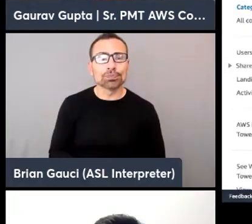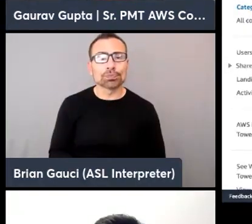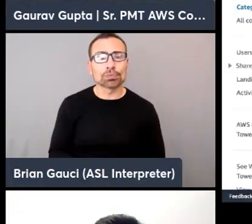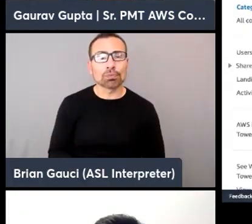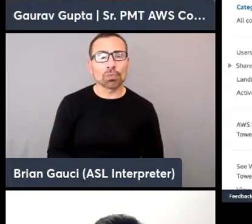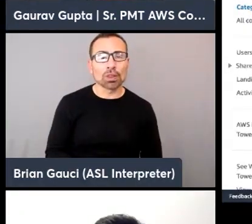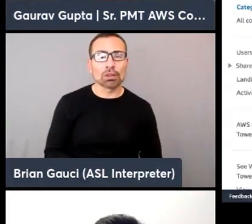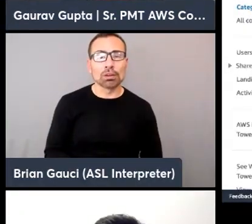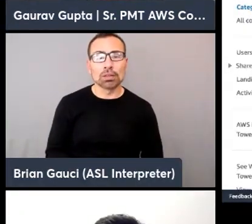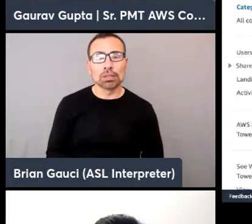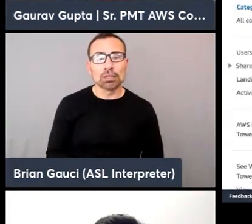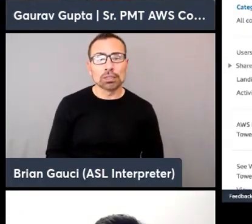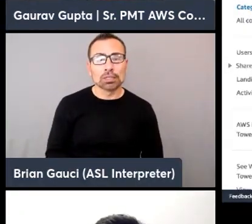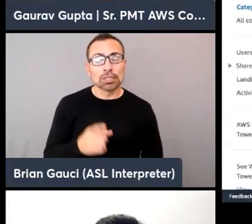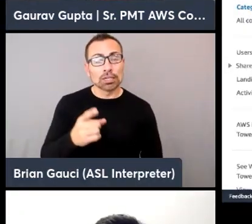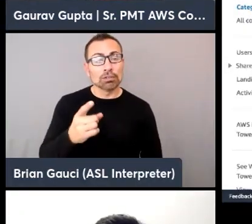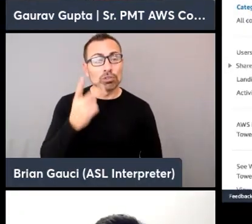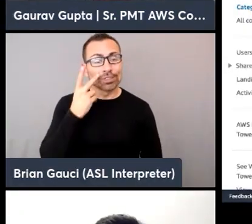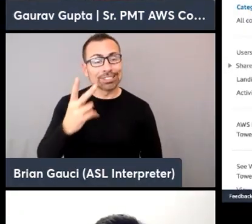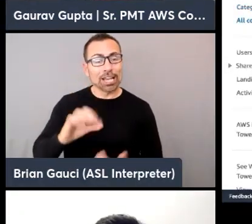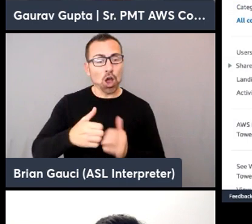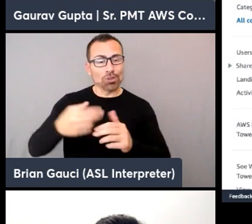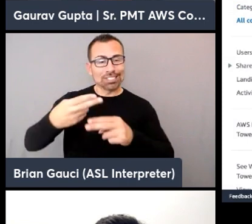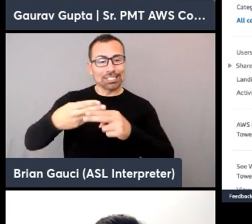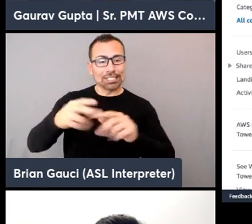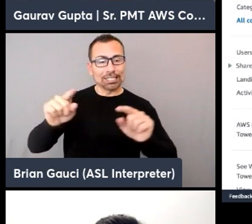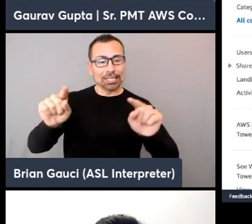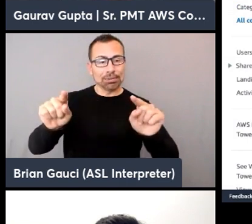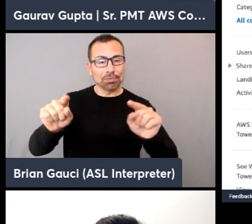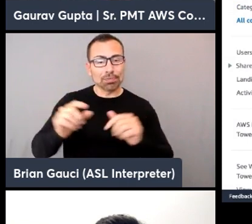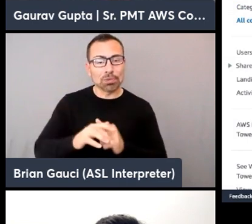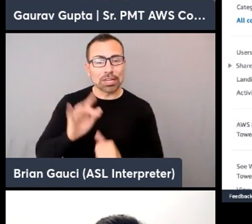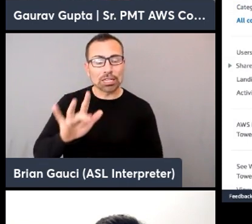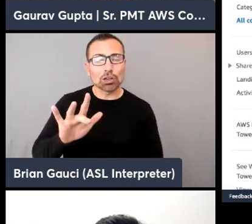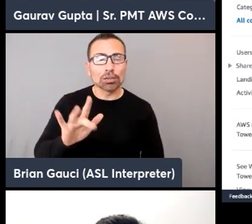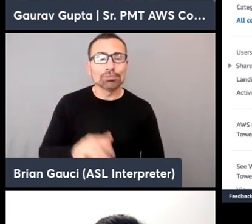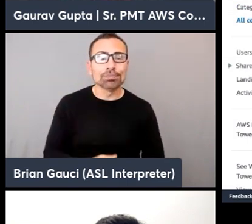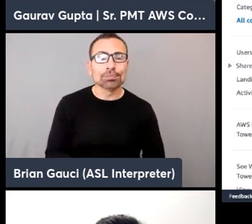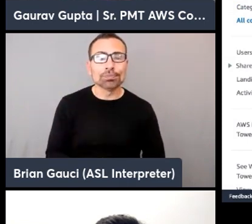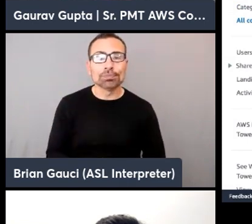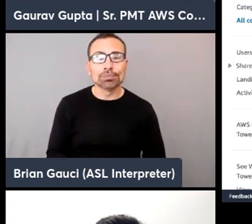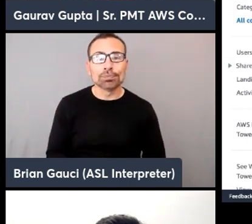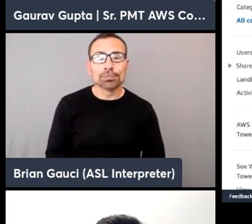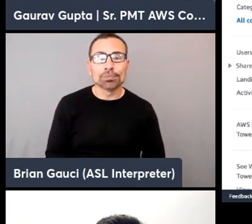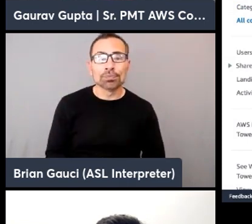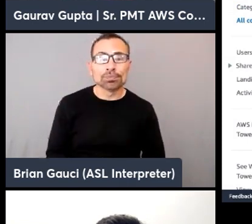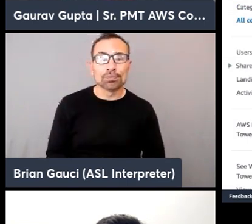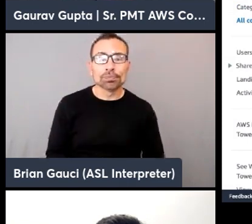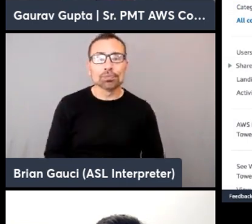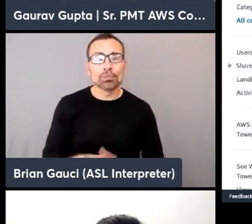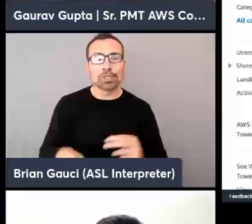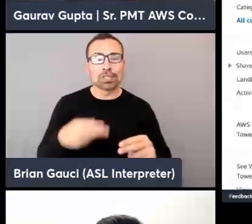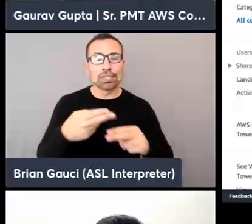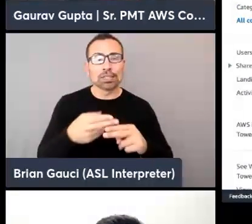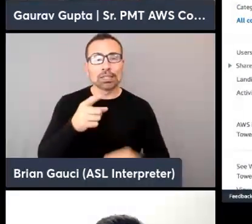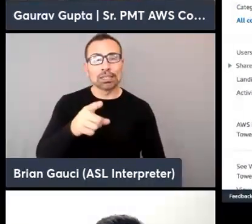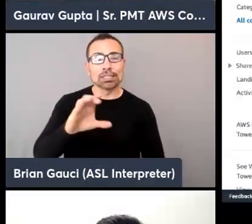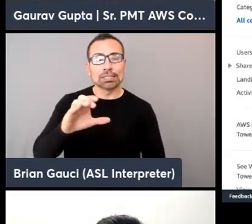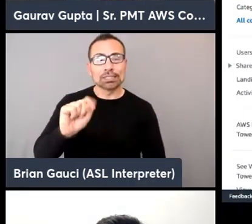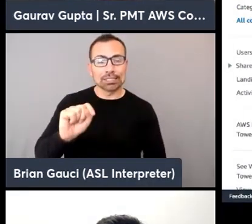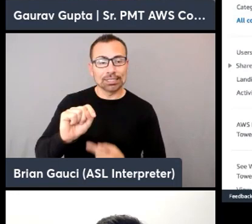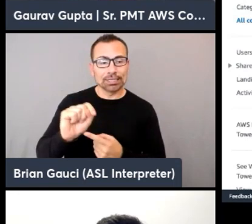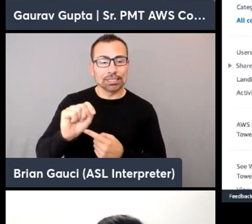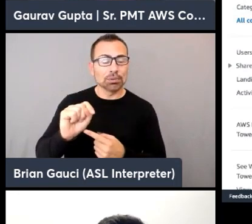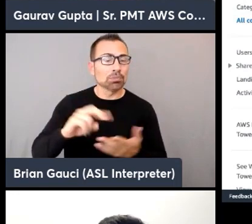look at the naming convention of this control, so let me click on this. The naming convention of this control is CT, which is